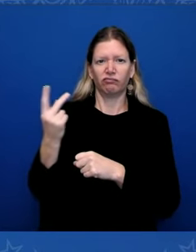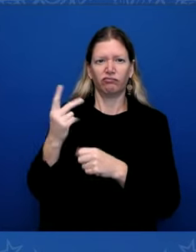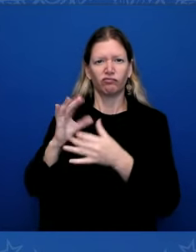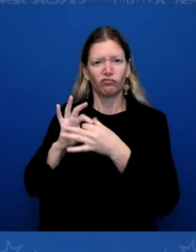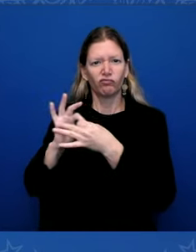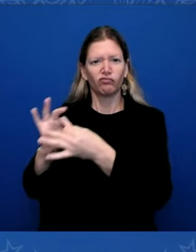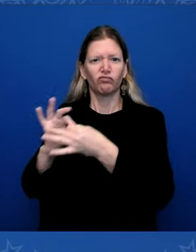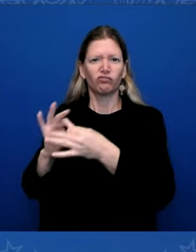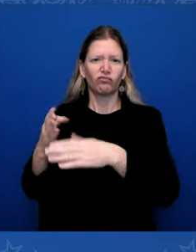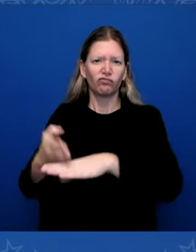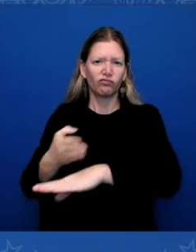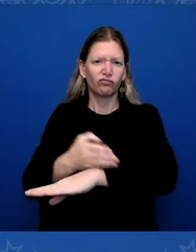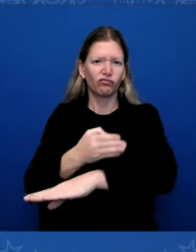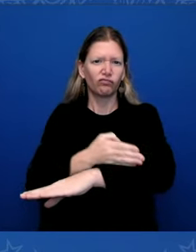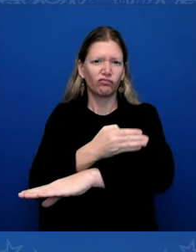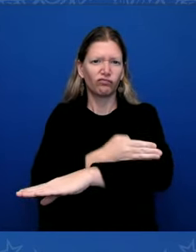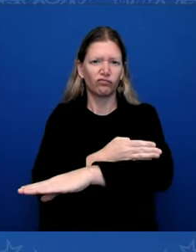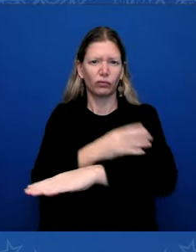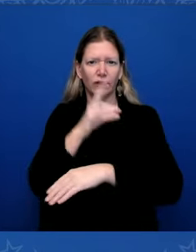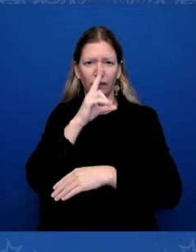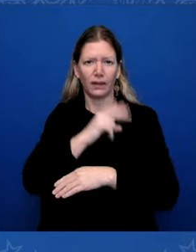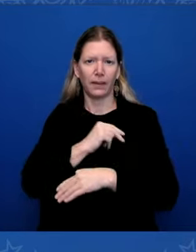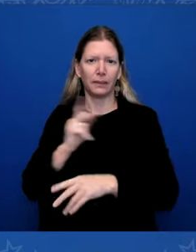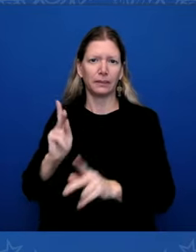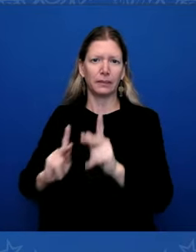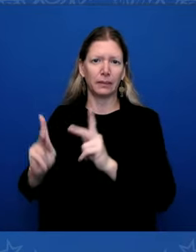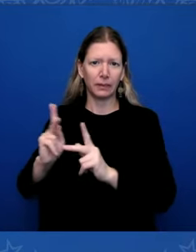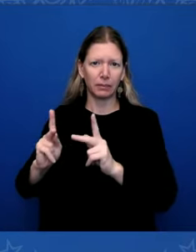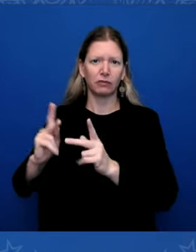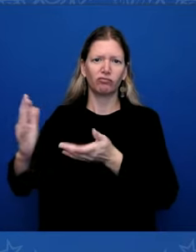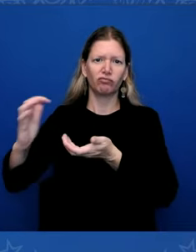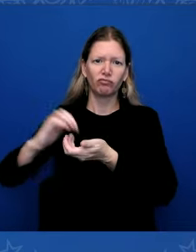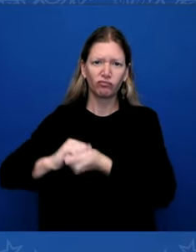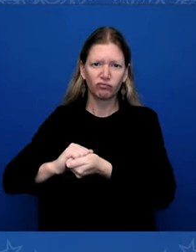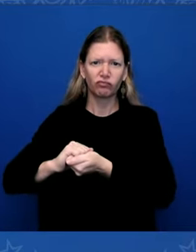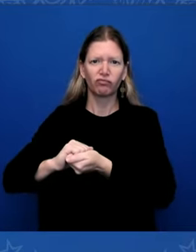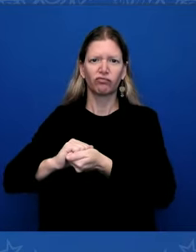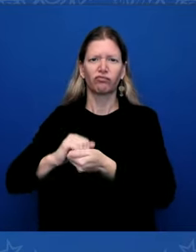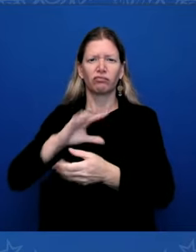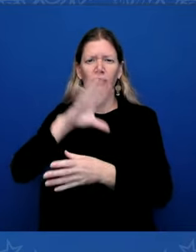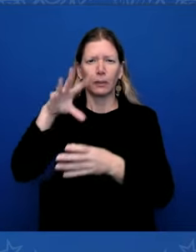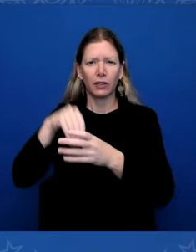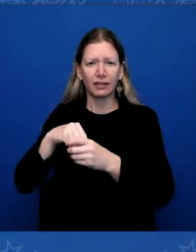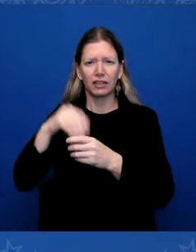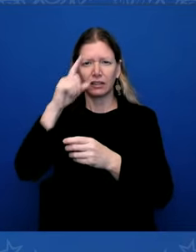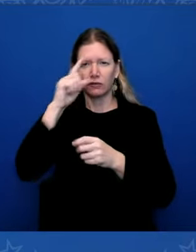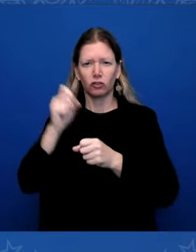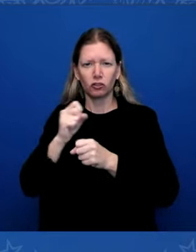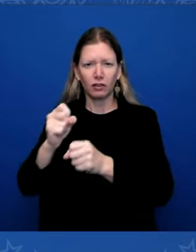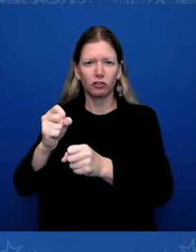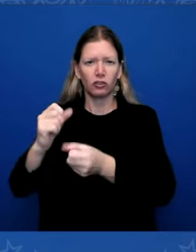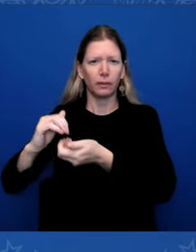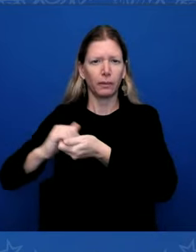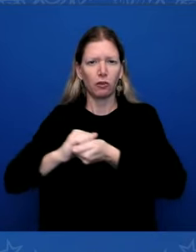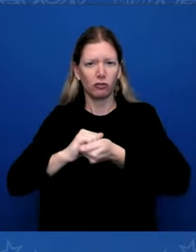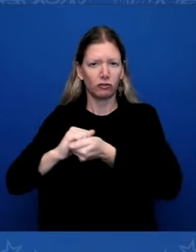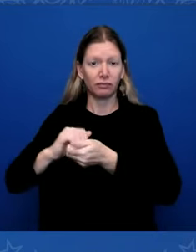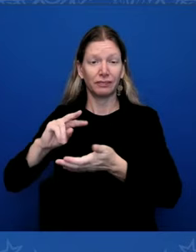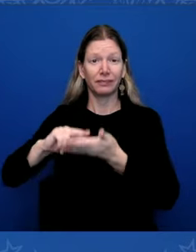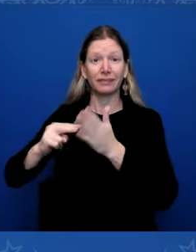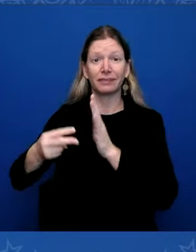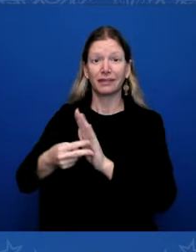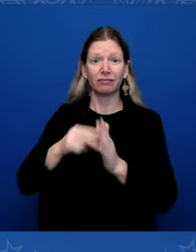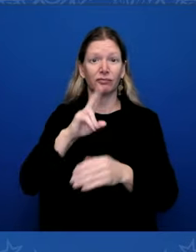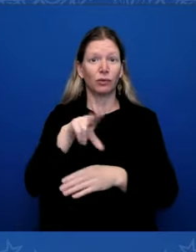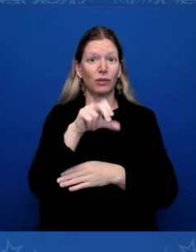referred to as the Comprehensive Strategic Partnership. That means the United States has strengthened our ties with another critical Indo-Pacific